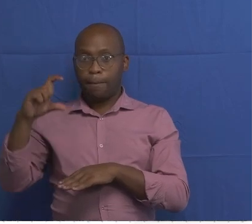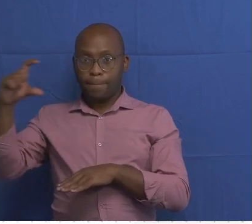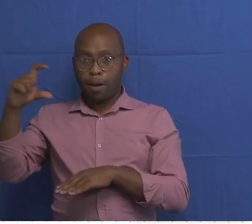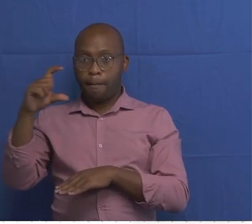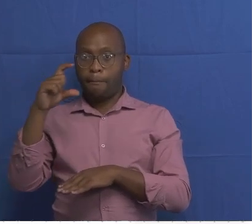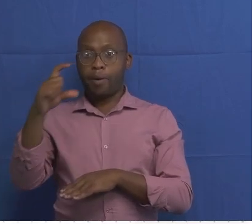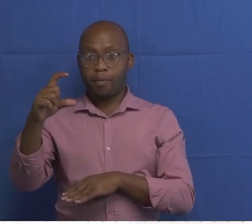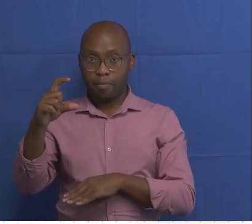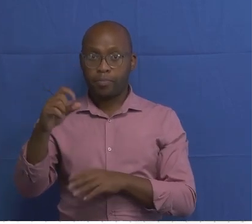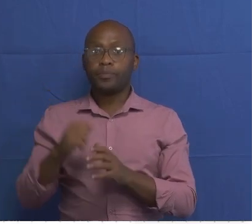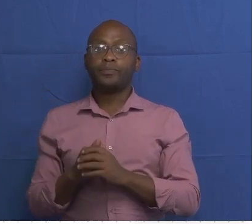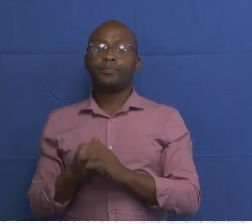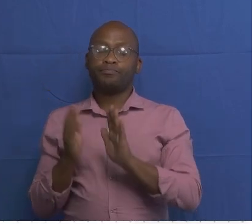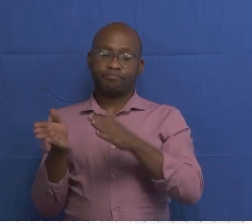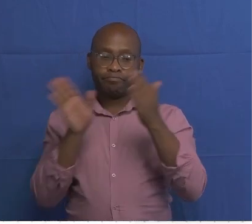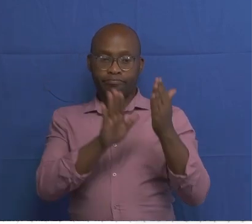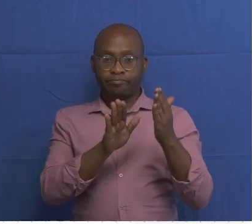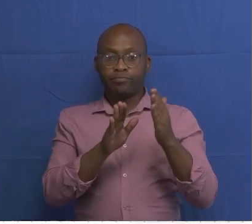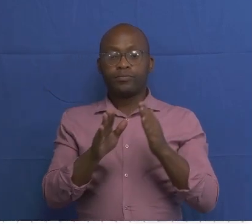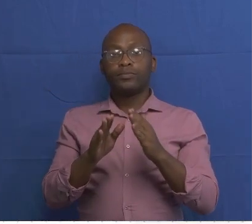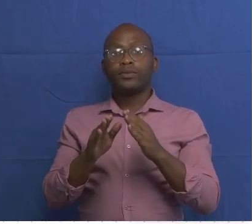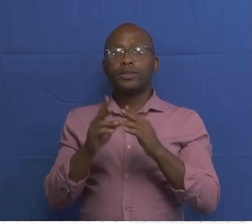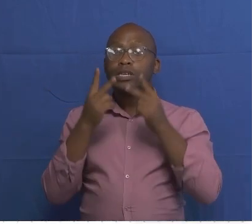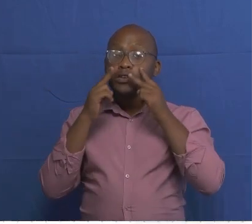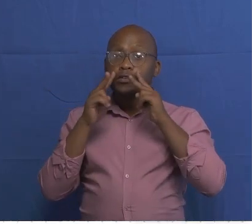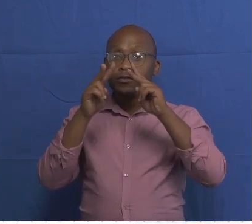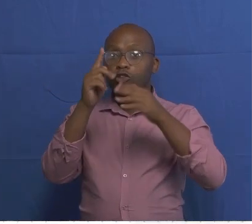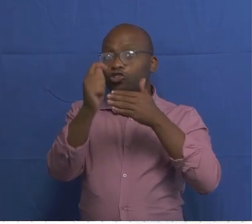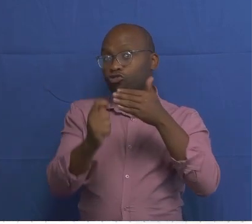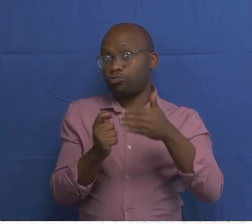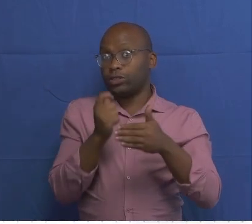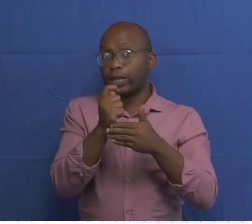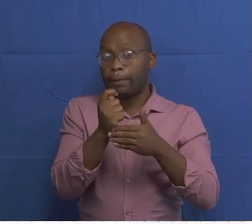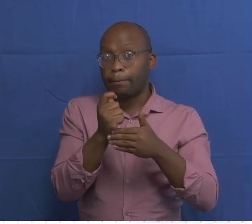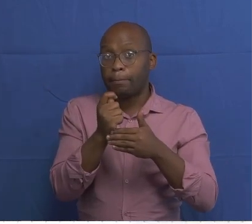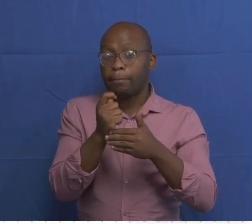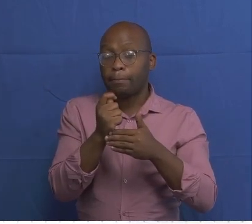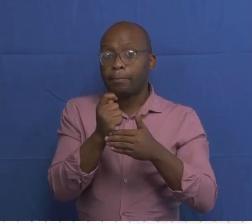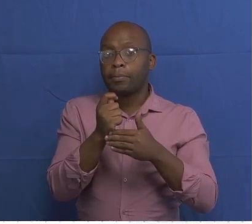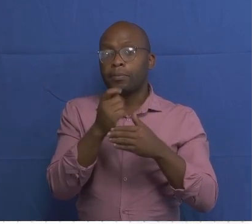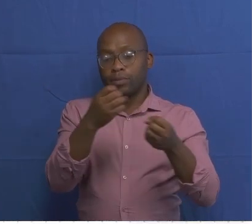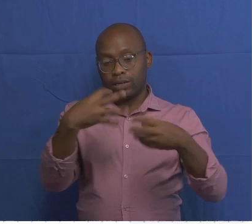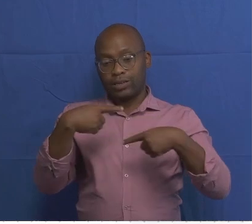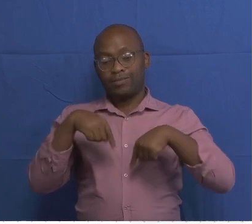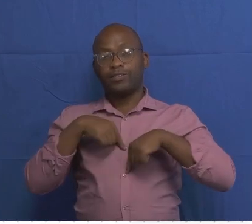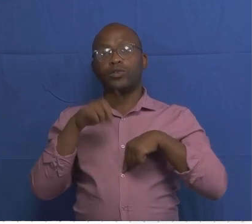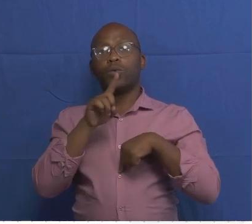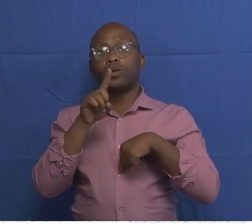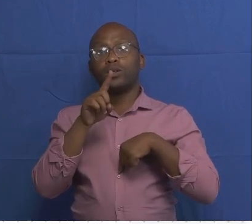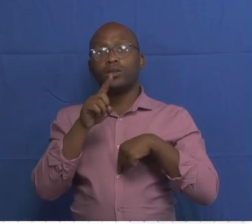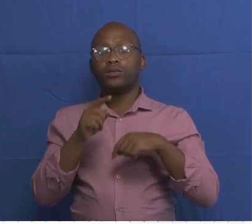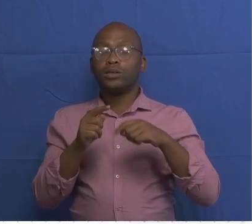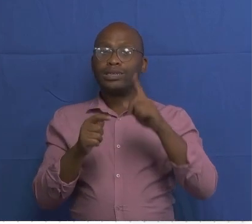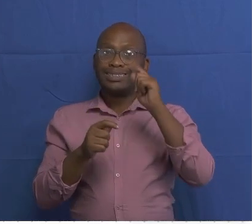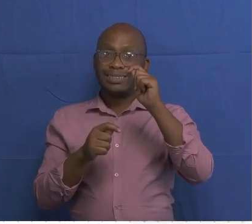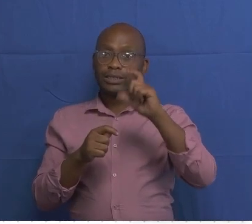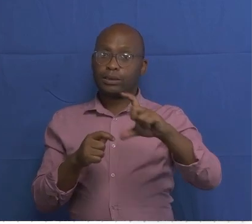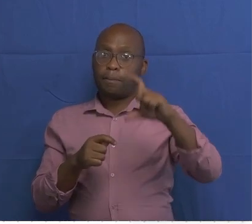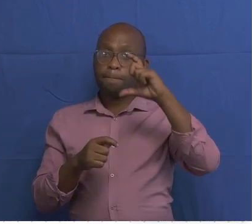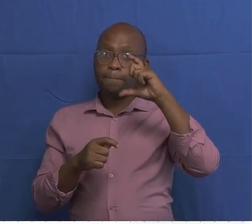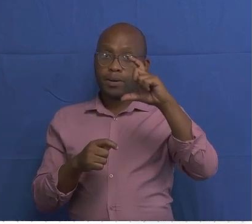phenotype now, this dominant allele now results in a phenotype that gives us a tall